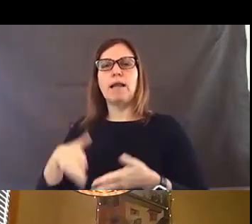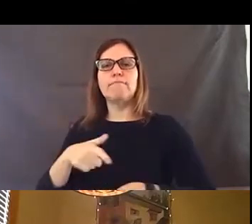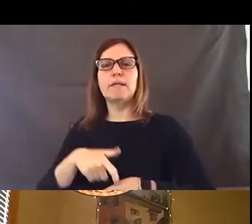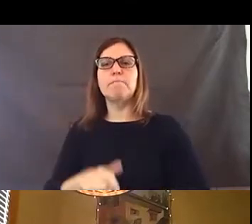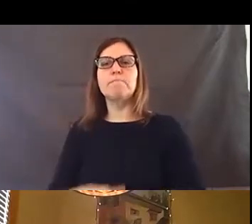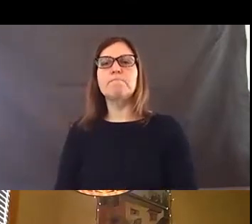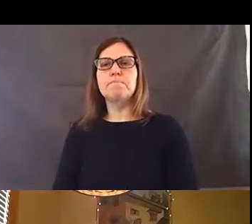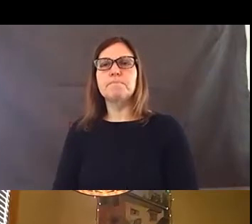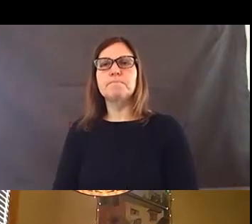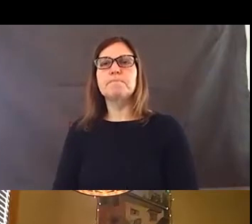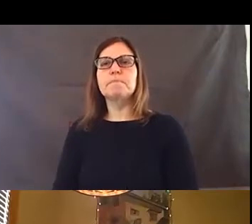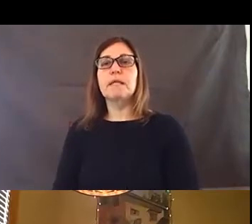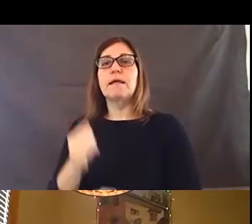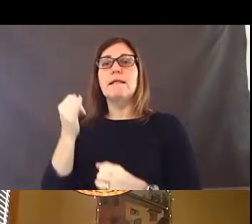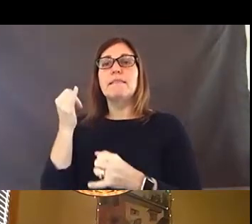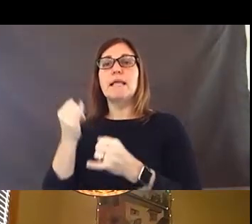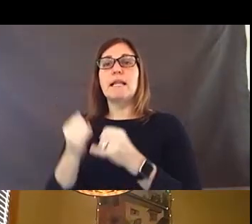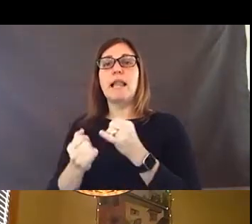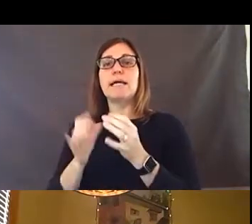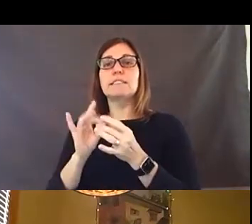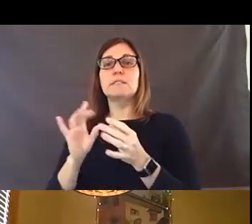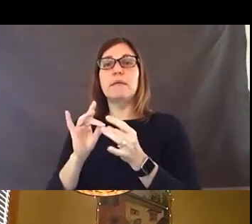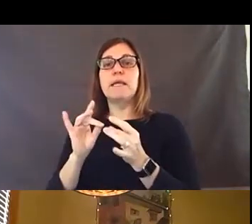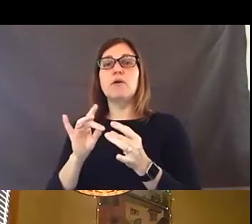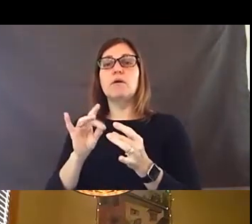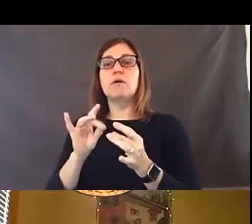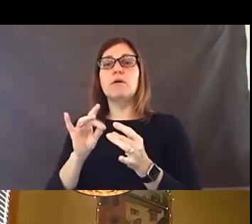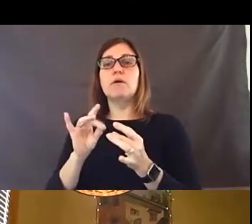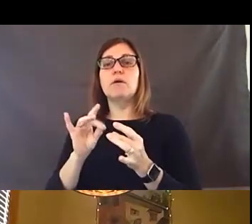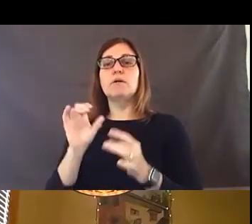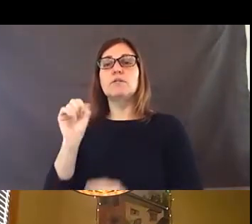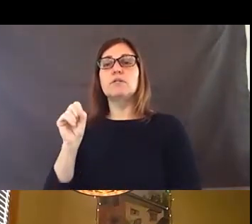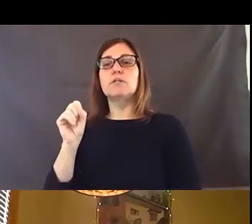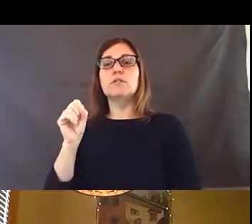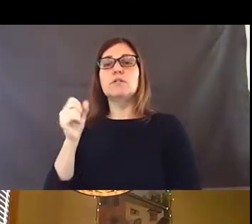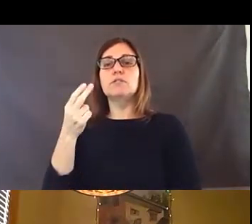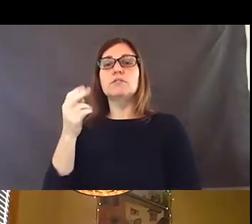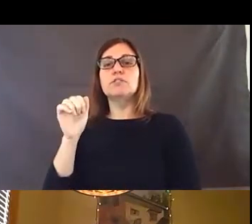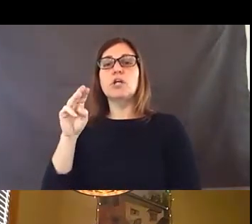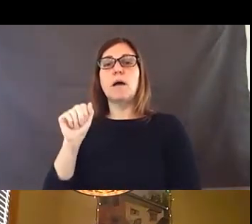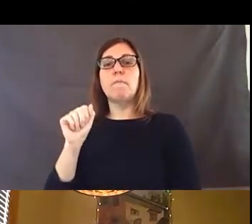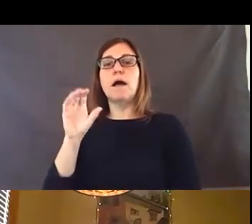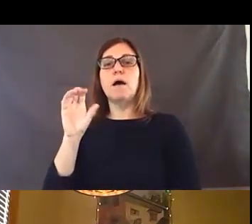Our last speaker is Shaman Hume.